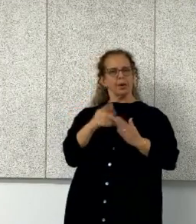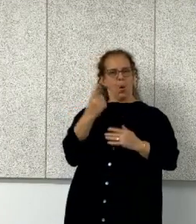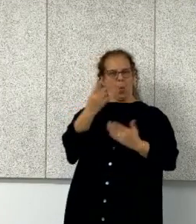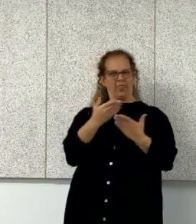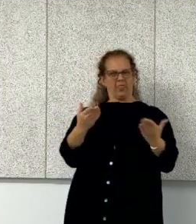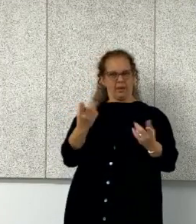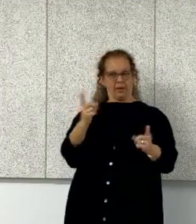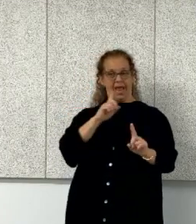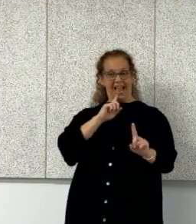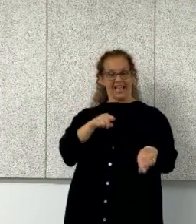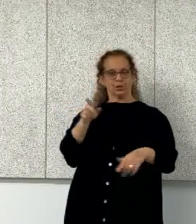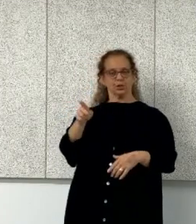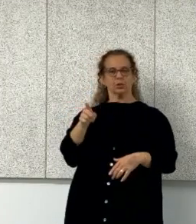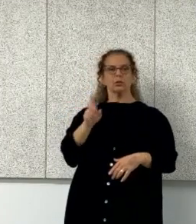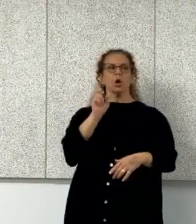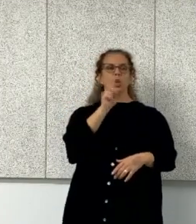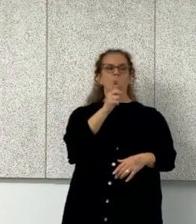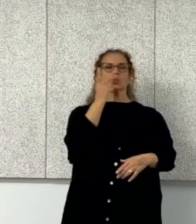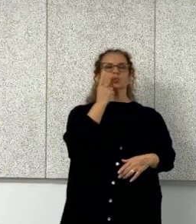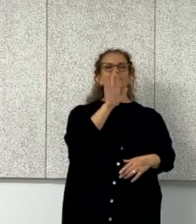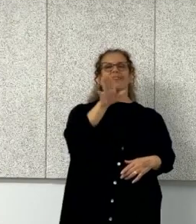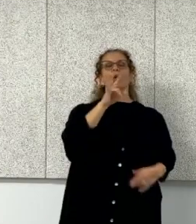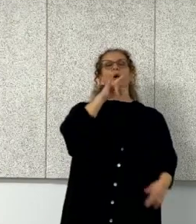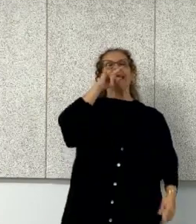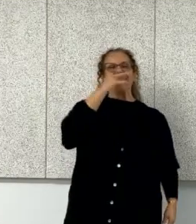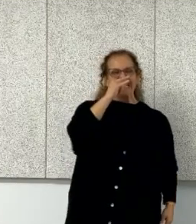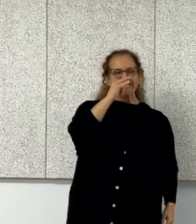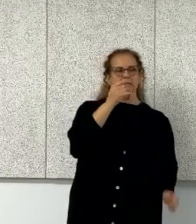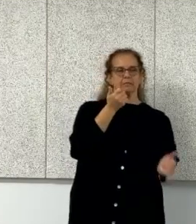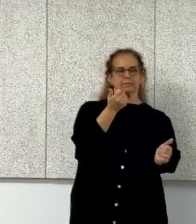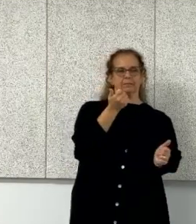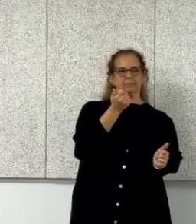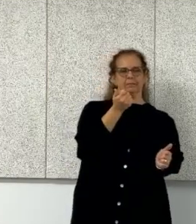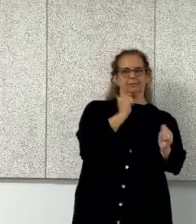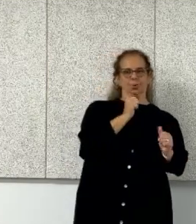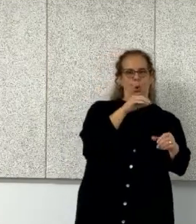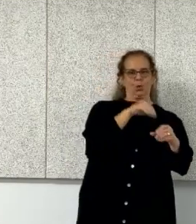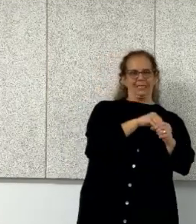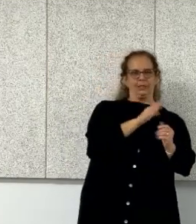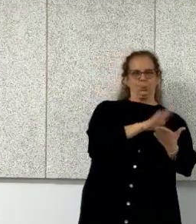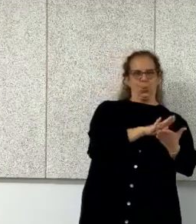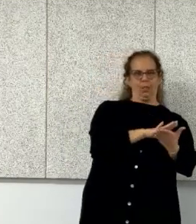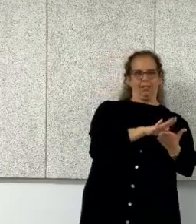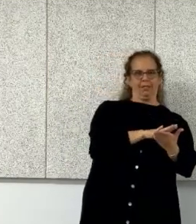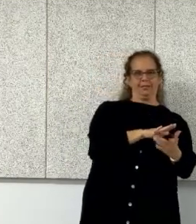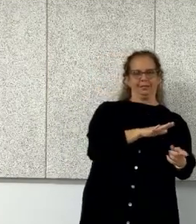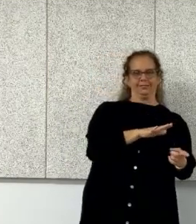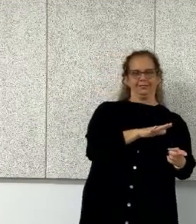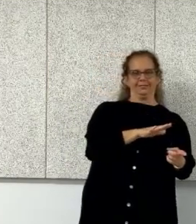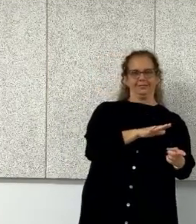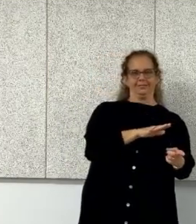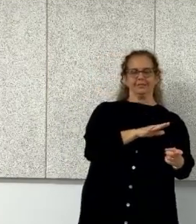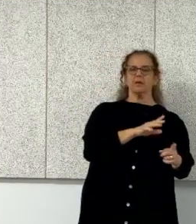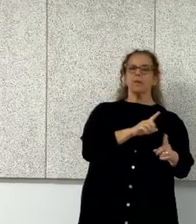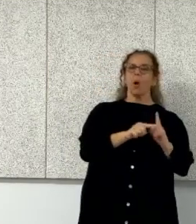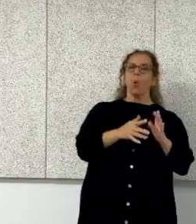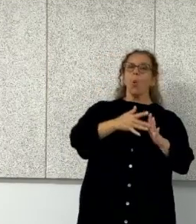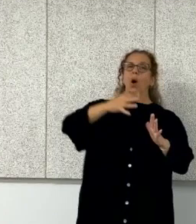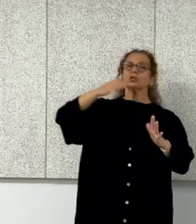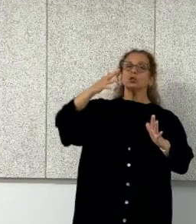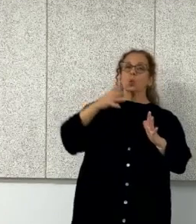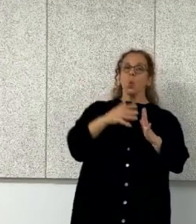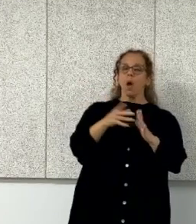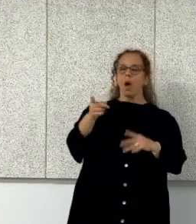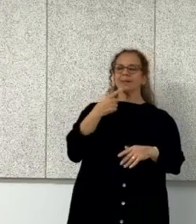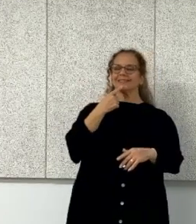thing, going to see their kids' school, like going to see their kids' plays at school. But every once in a while, I would hear, I go to see